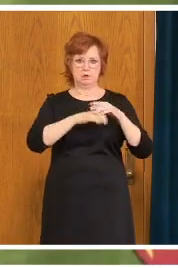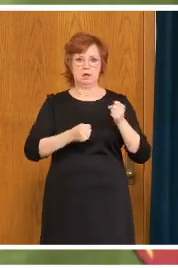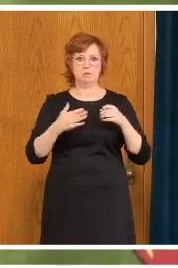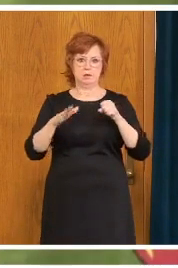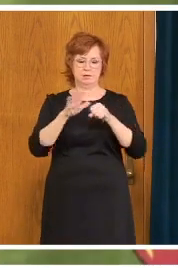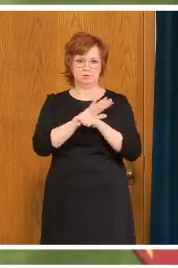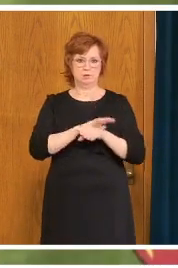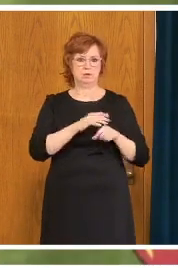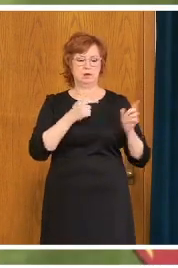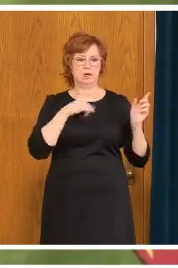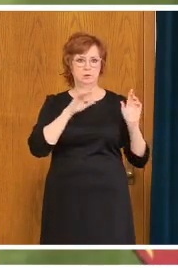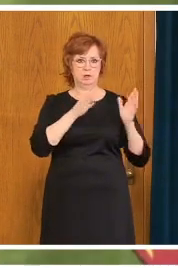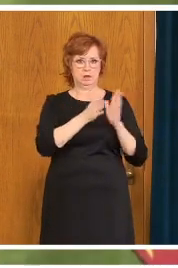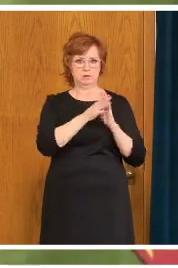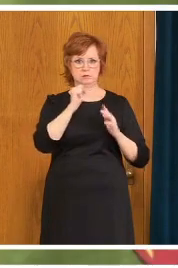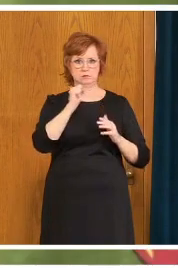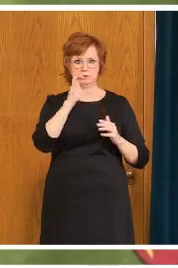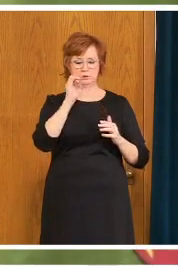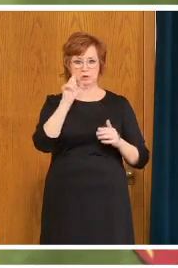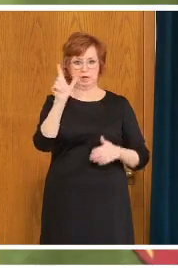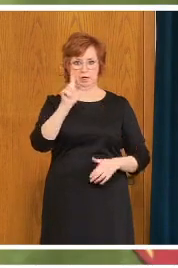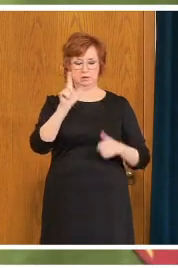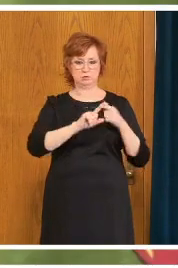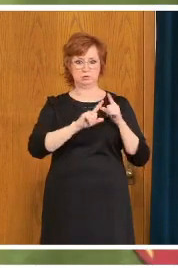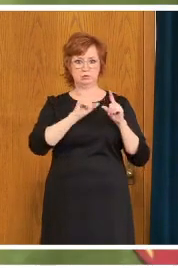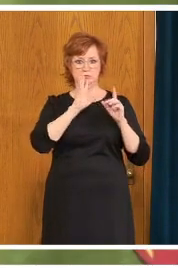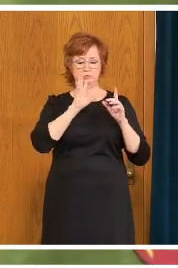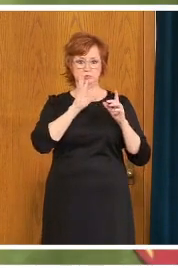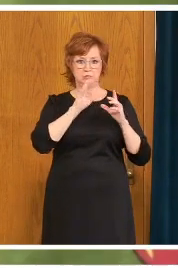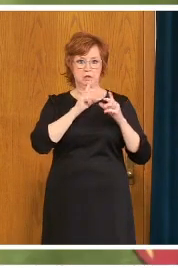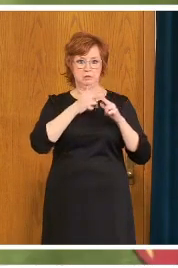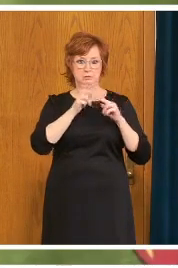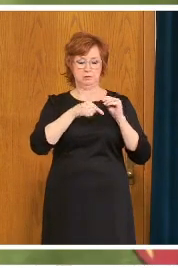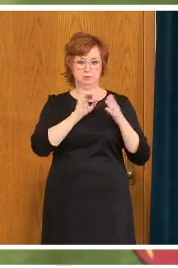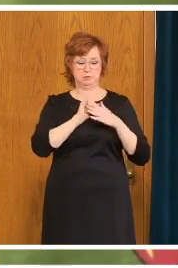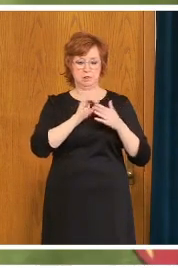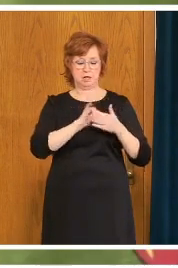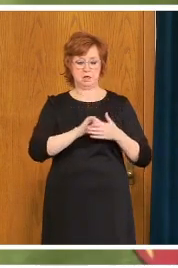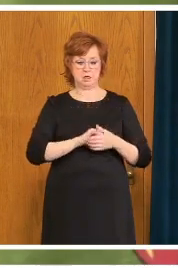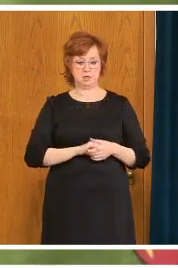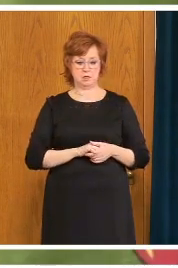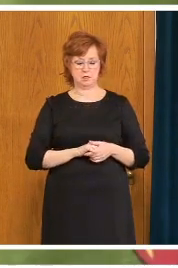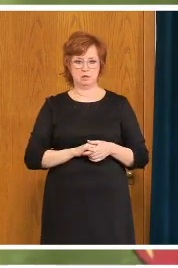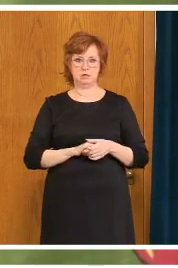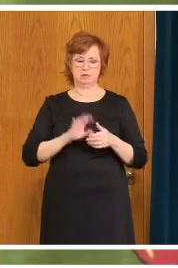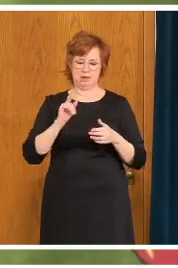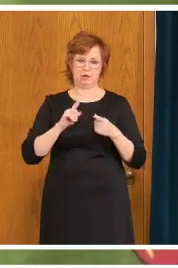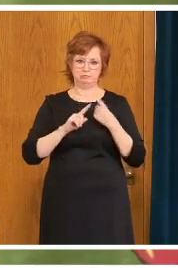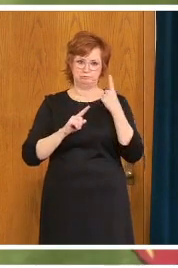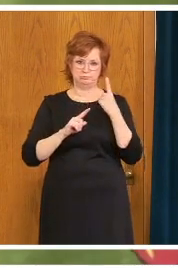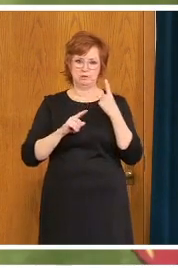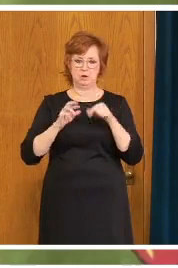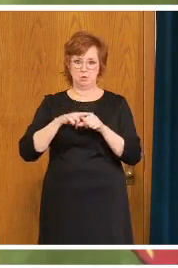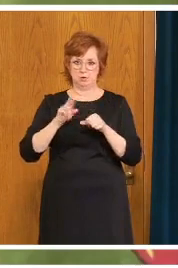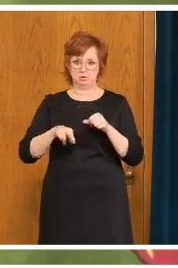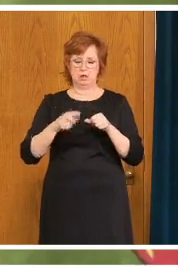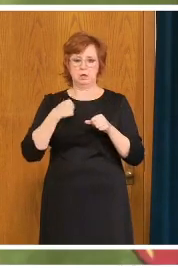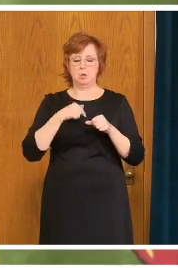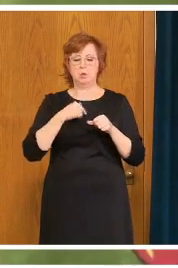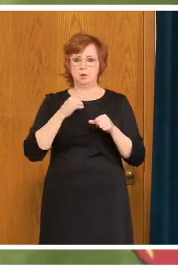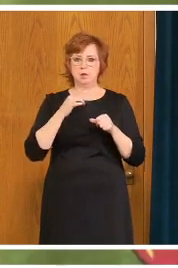that, but that was one of the areas that we were trying to protect with the restrictions in Regina, to make sure that we didn't get into a provincial